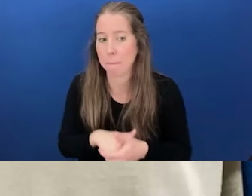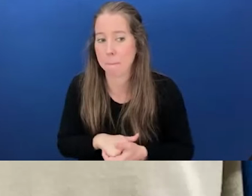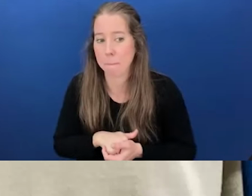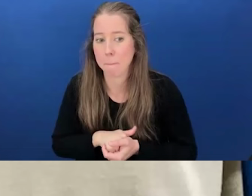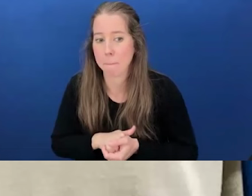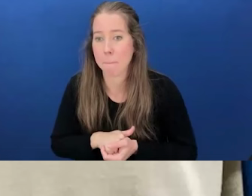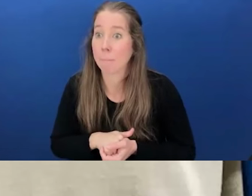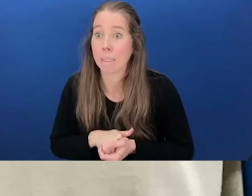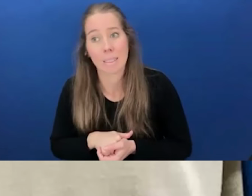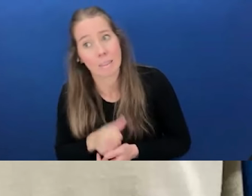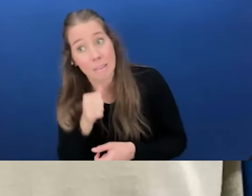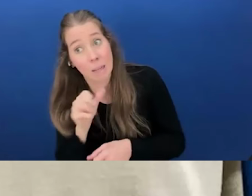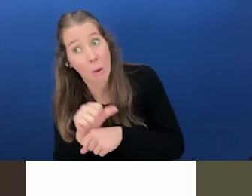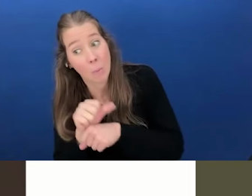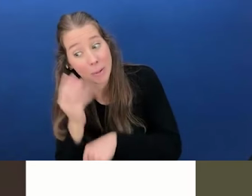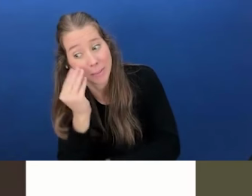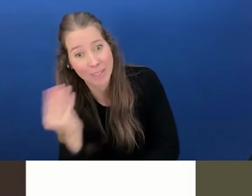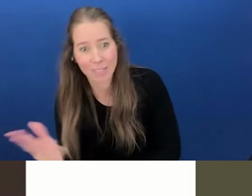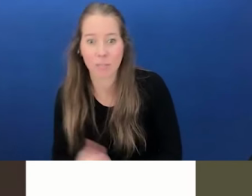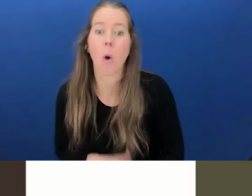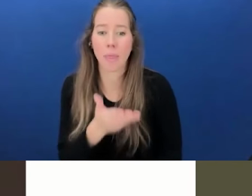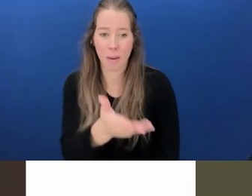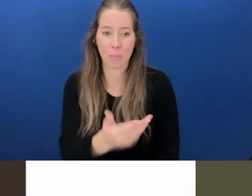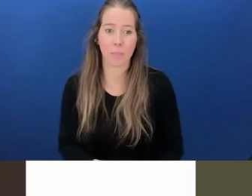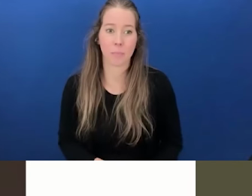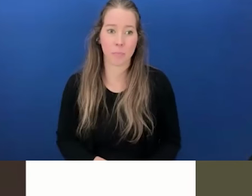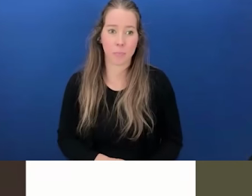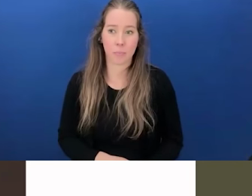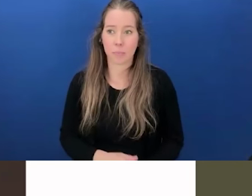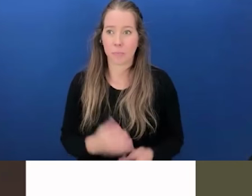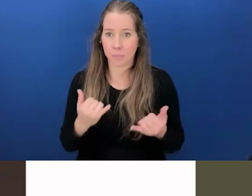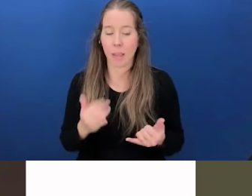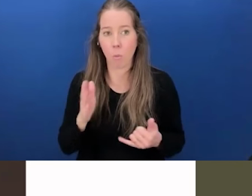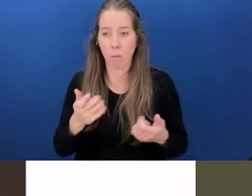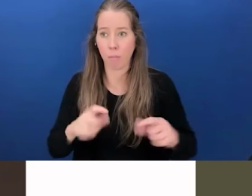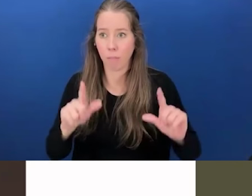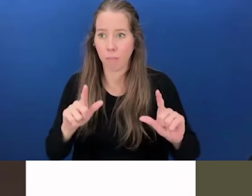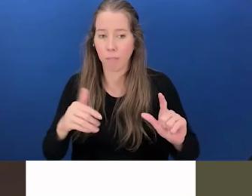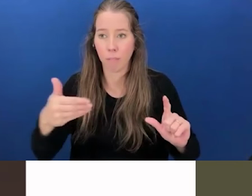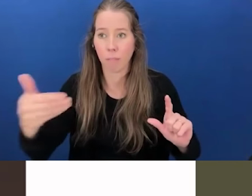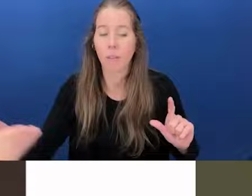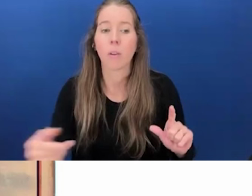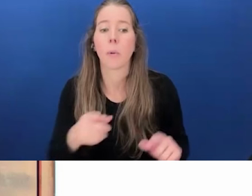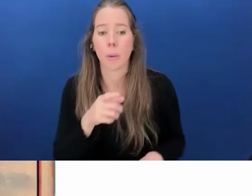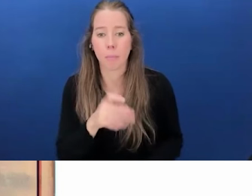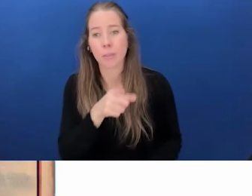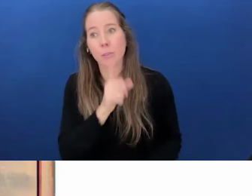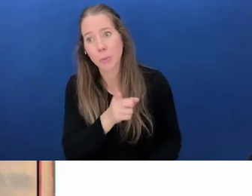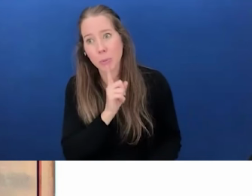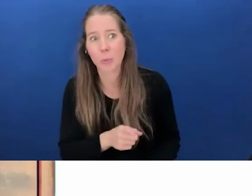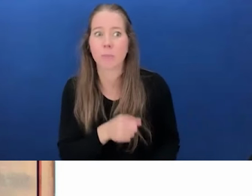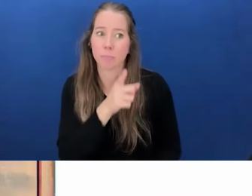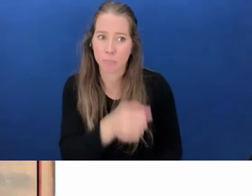not working now. Okay. Oh, there we go. Okay. Now it's probably going to jump like 5 slides. So this is the true. I think we all know